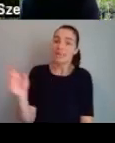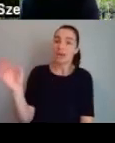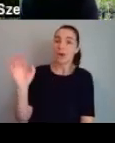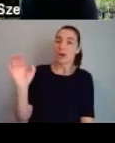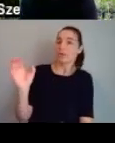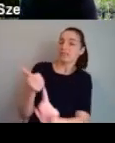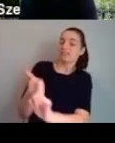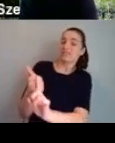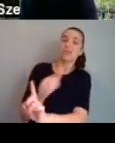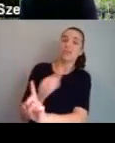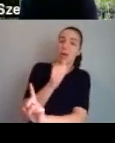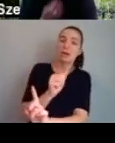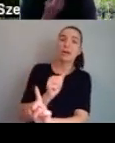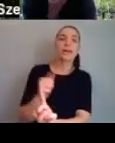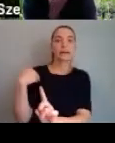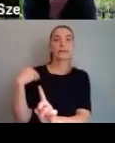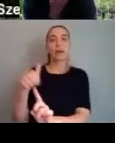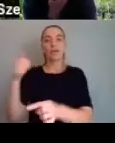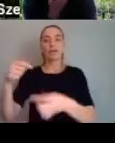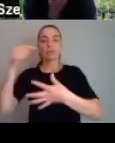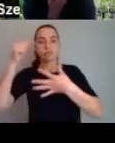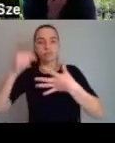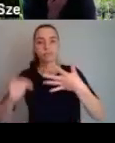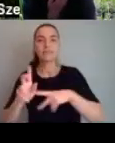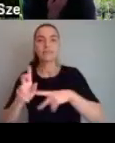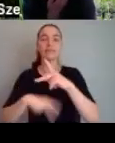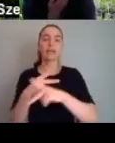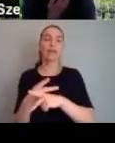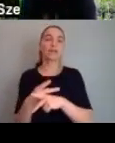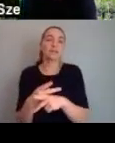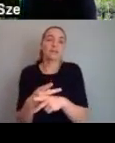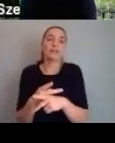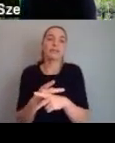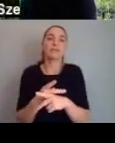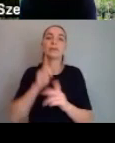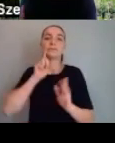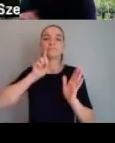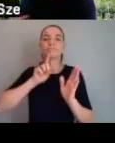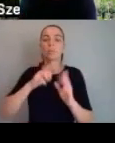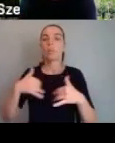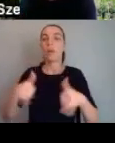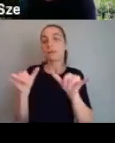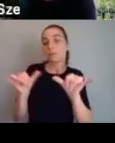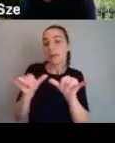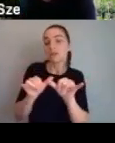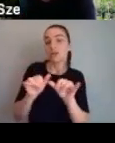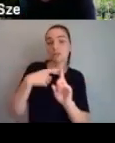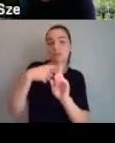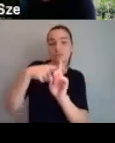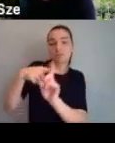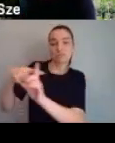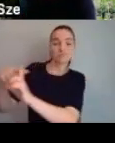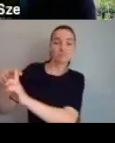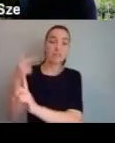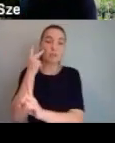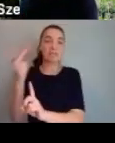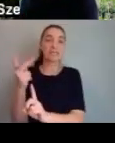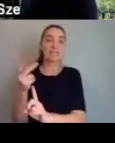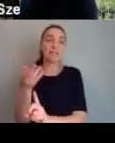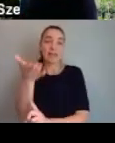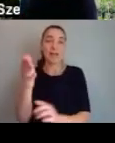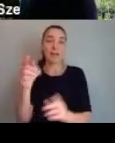this, the great acceleration is looking at, you know, lots of different, um, indicators in the sort of 1950 as this global point.